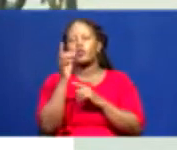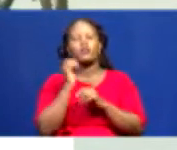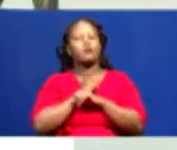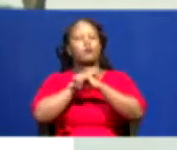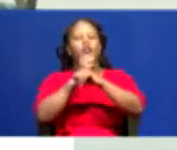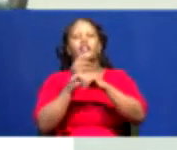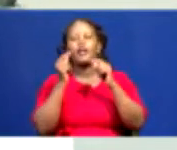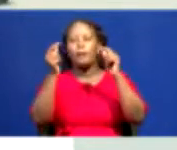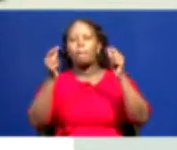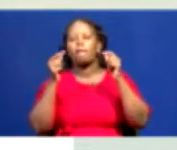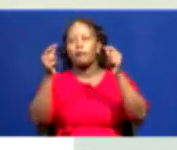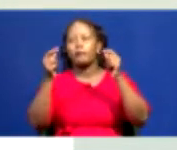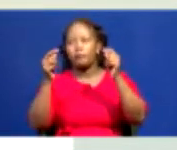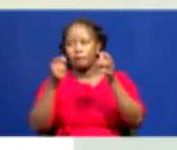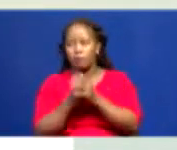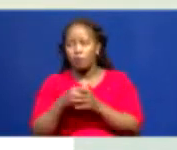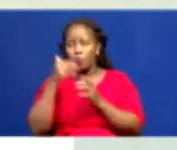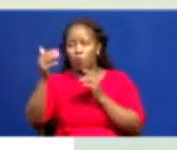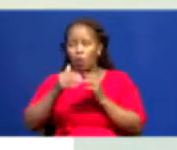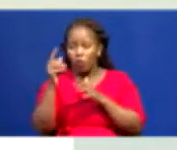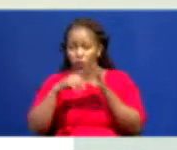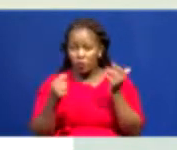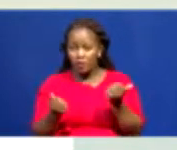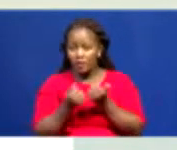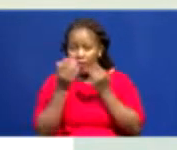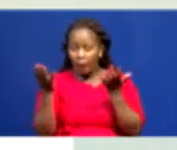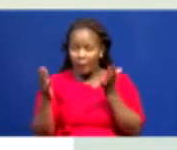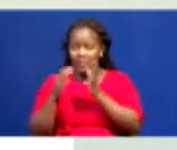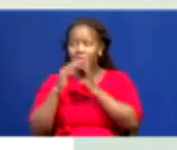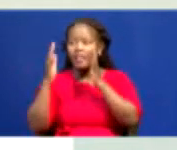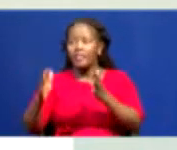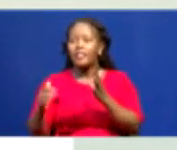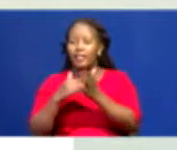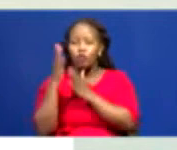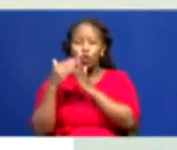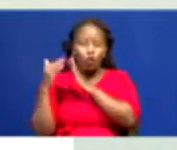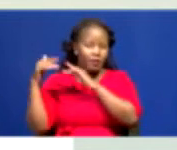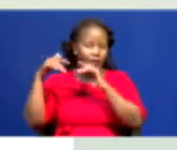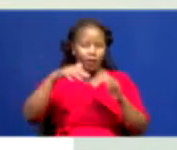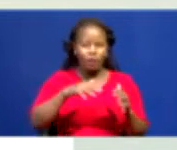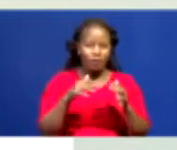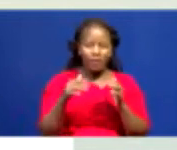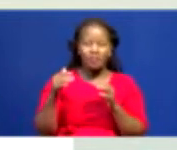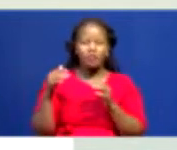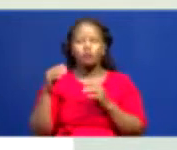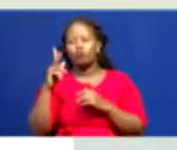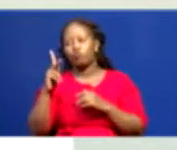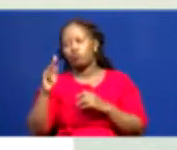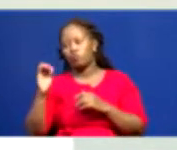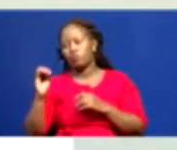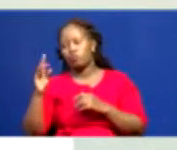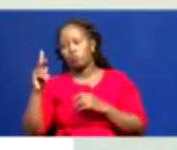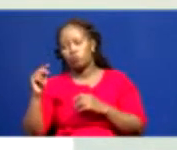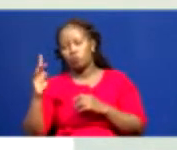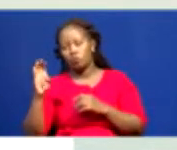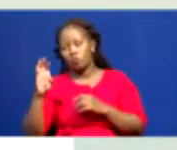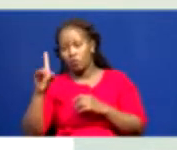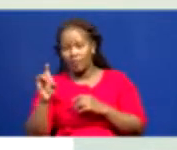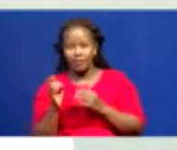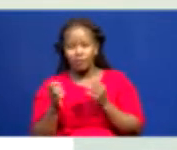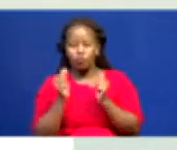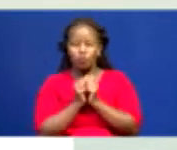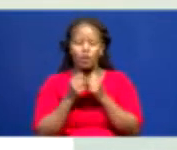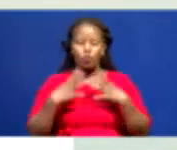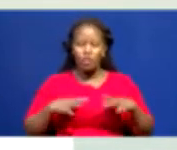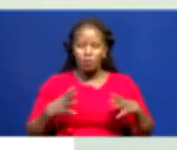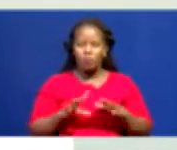happens here, Irene, is that leaders converge at Kondele roundabout and, of course, engage the locals. And then from there,